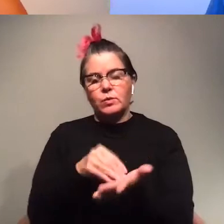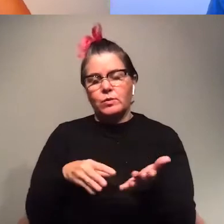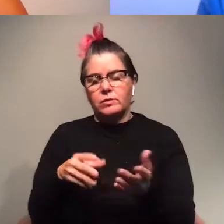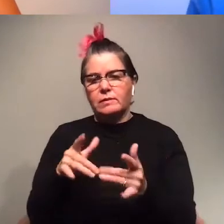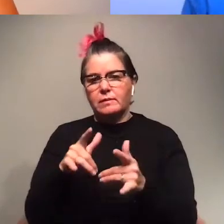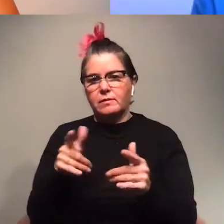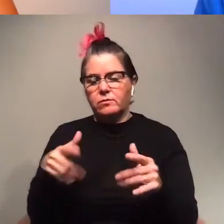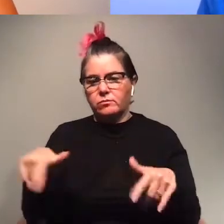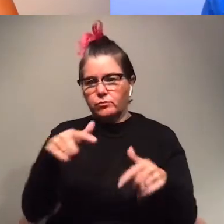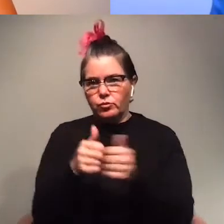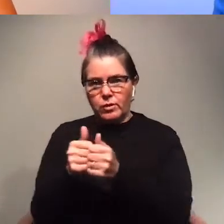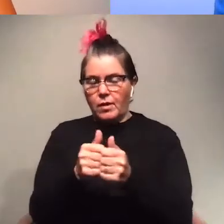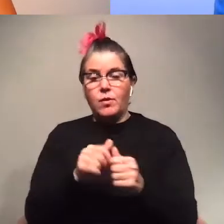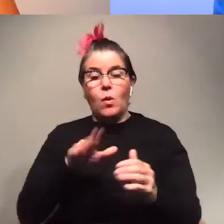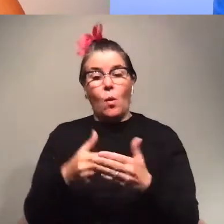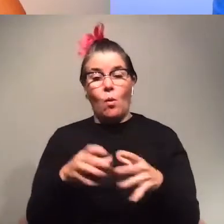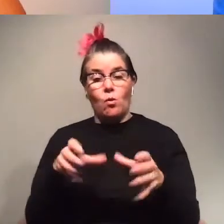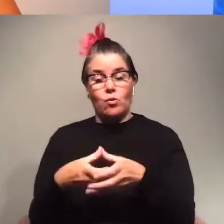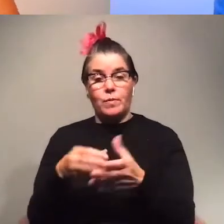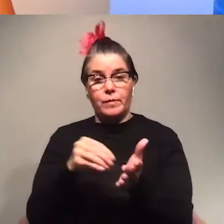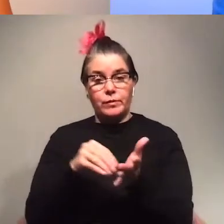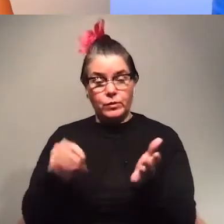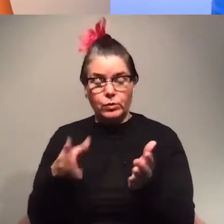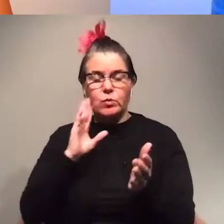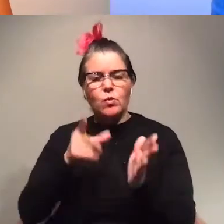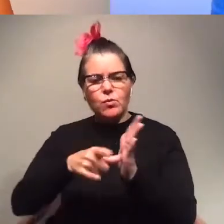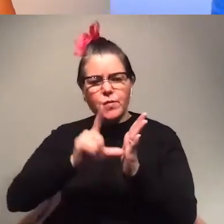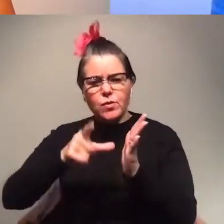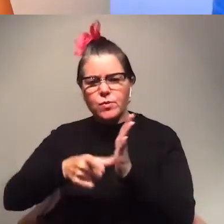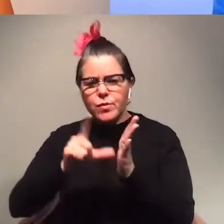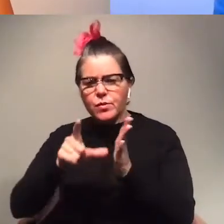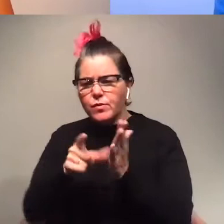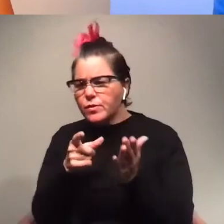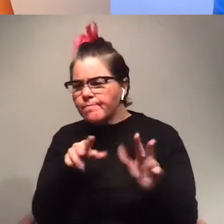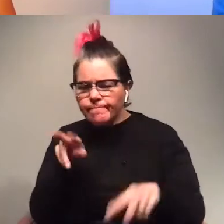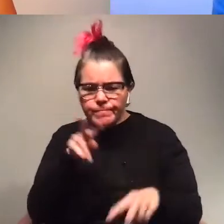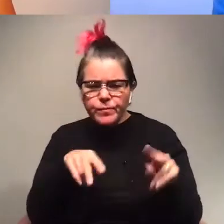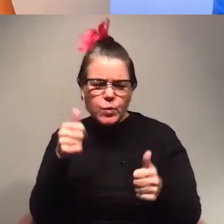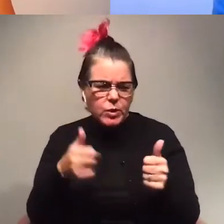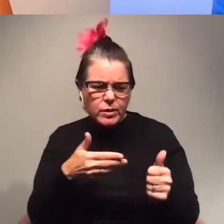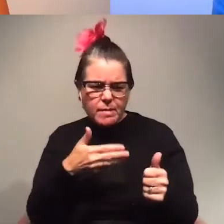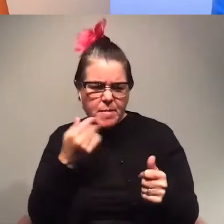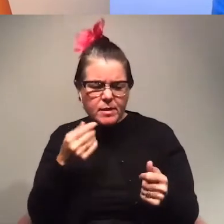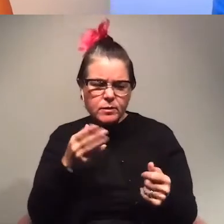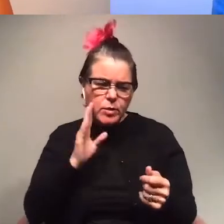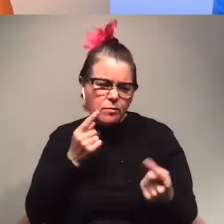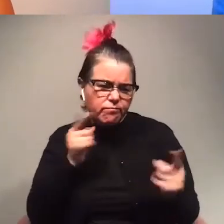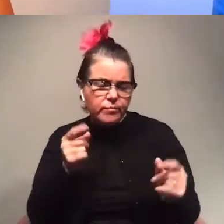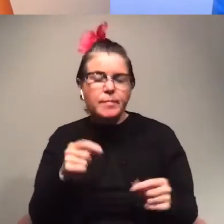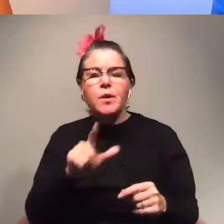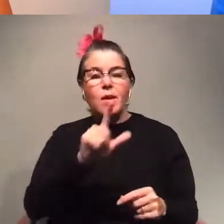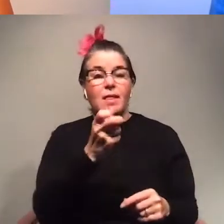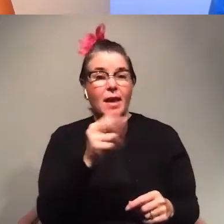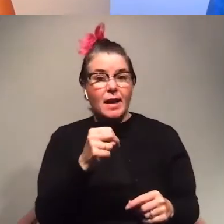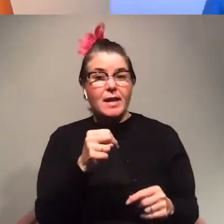And then the entire group of students as well review your entire proposal and decide what's the most feasible. So the lichen one was the one I